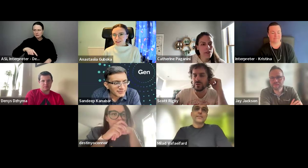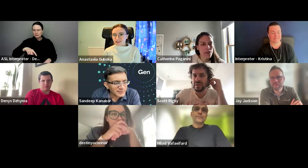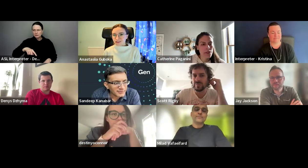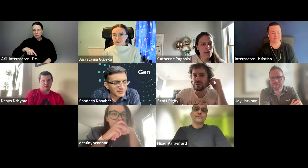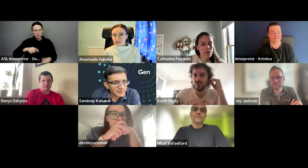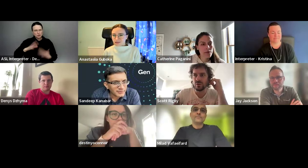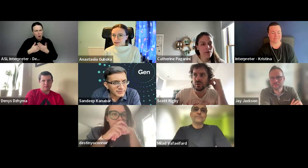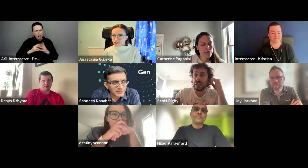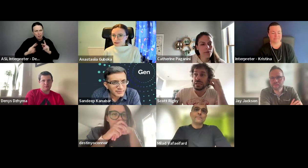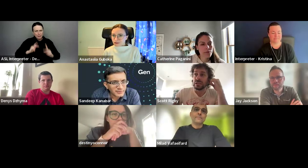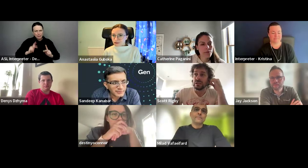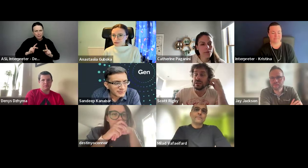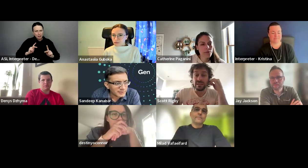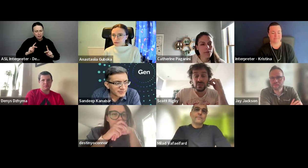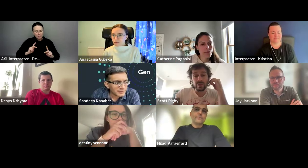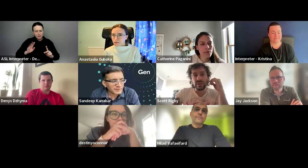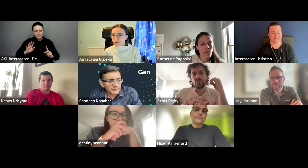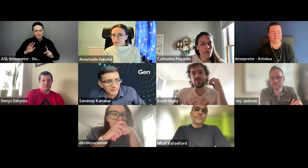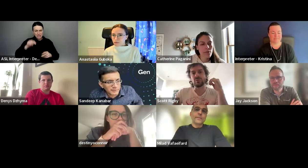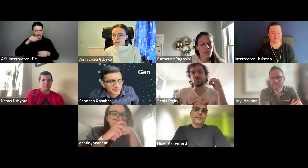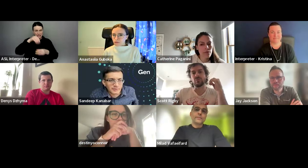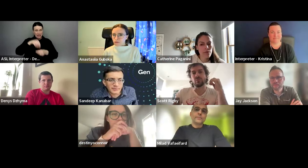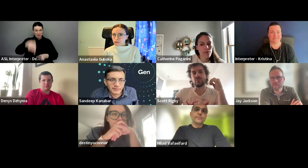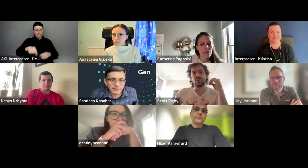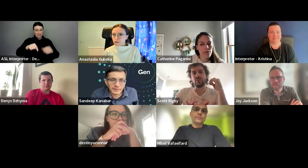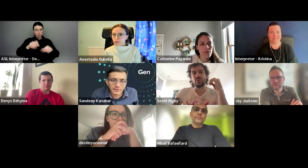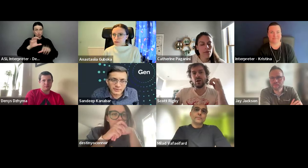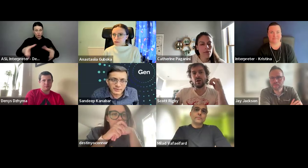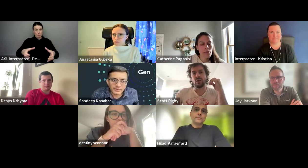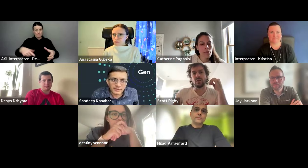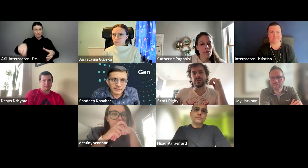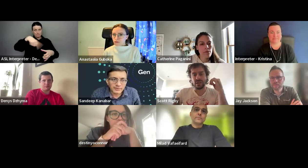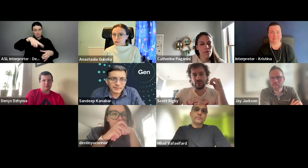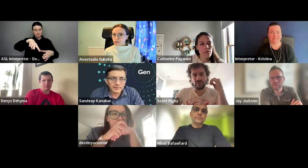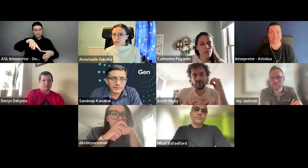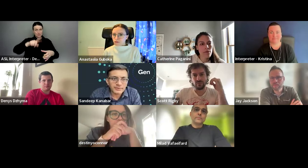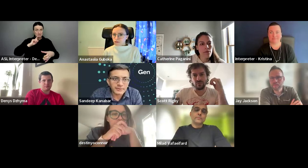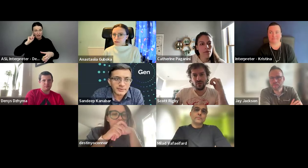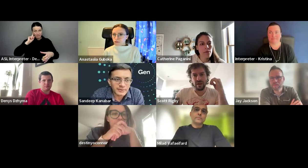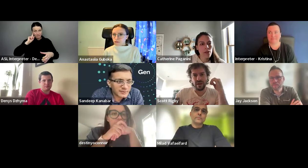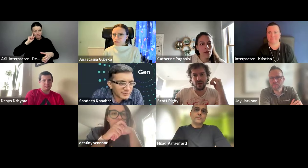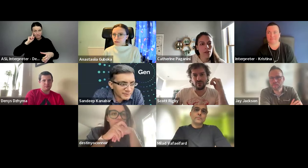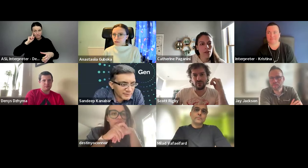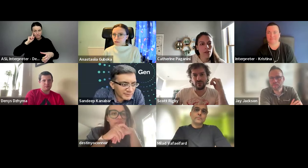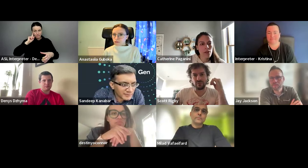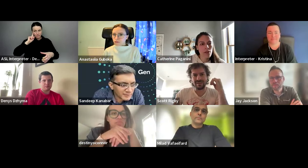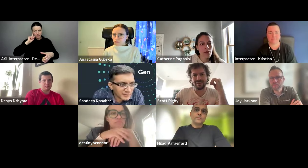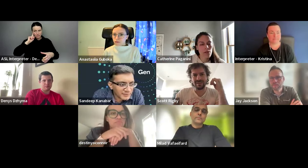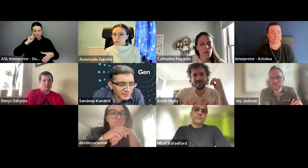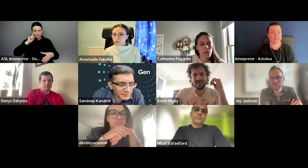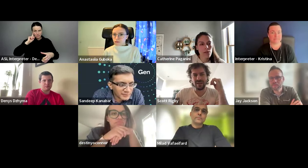Do all the people in this working group who are deaf have